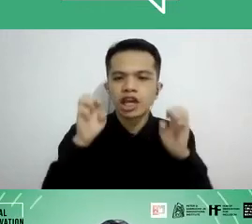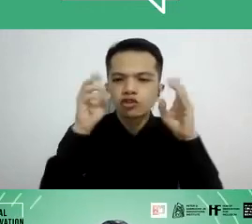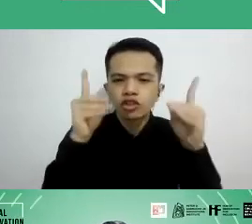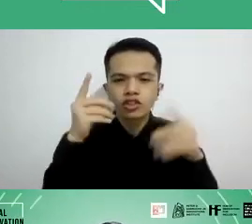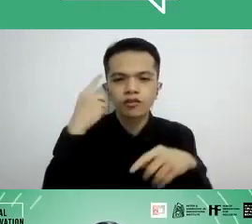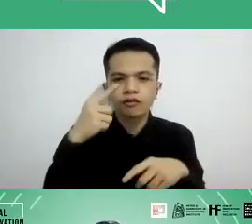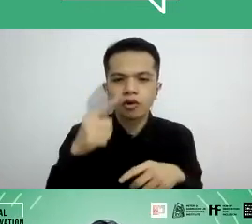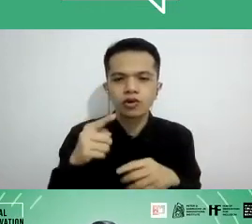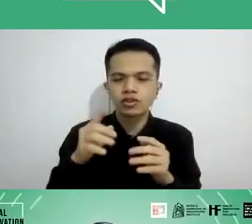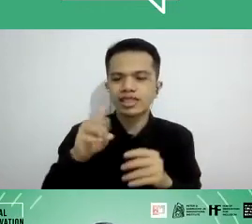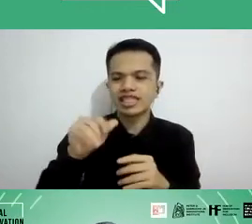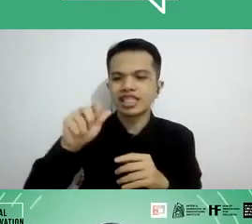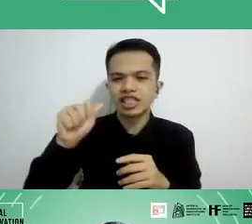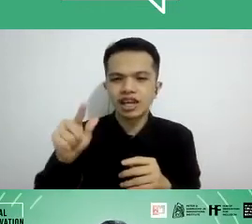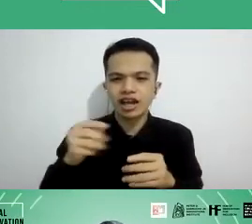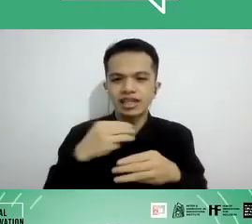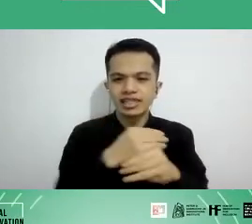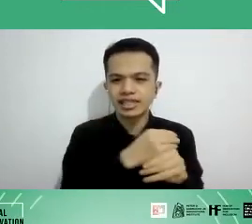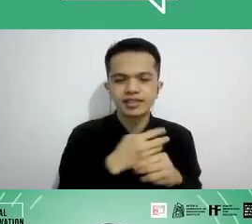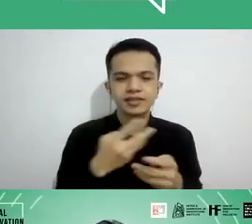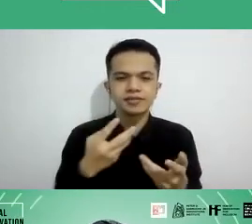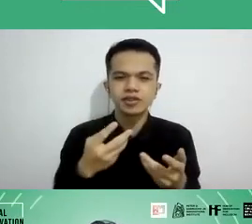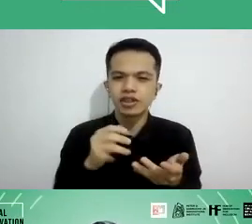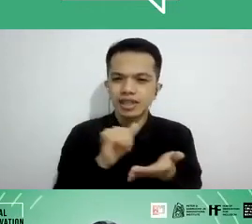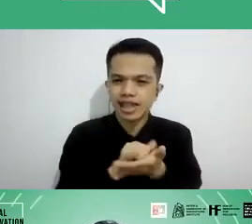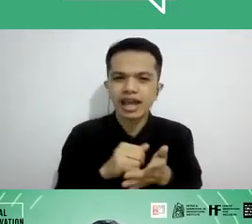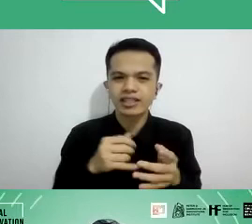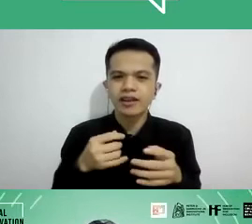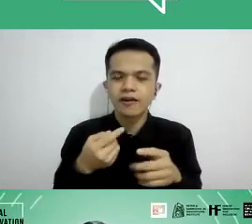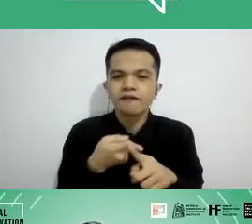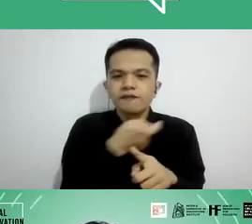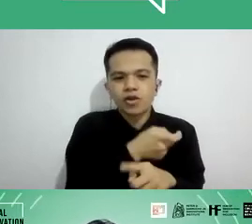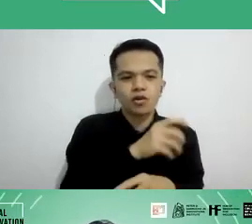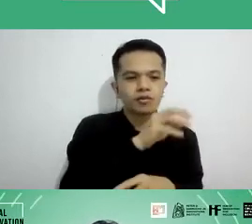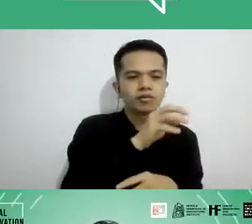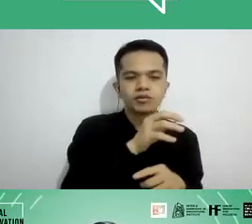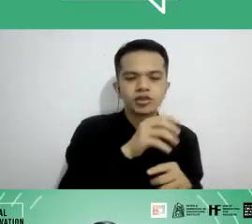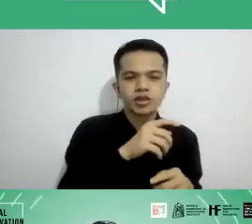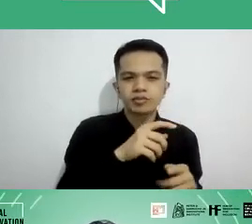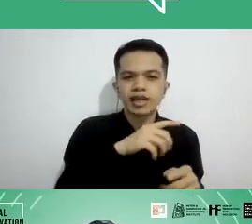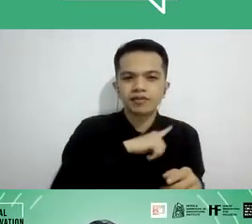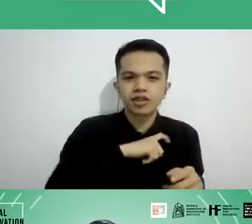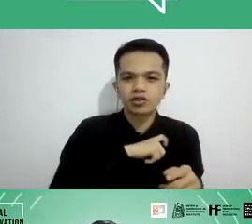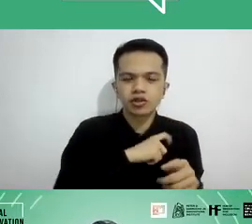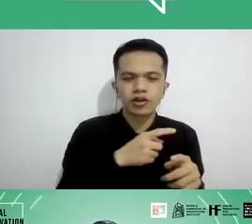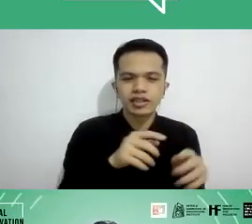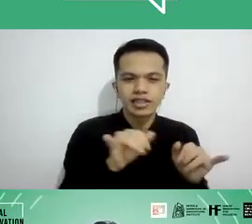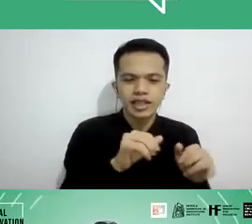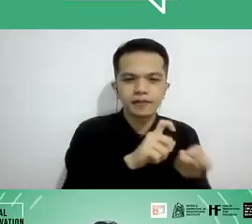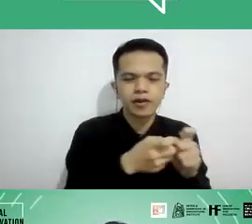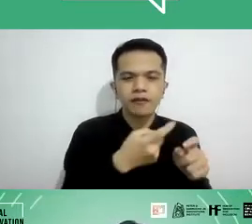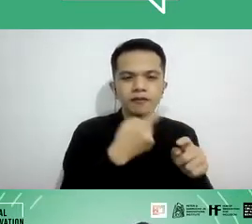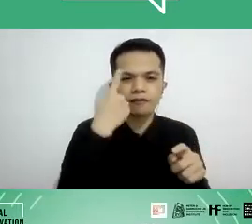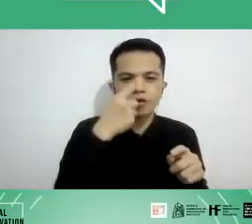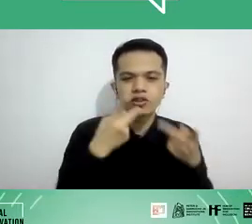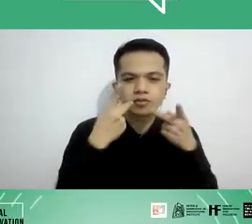digital manufacturing. Those kinds of systems were adopted by Barcelona into an actual public network.